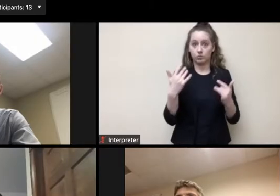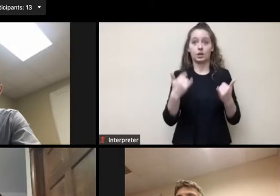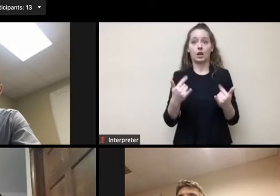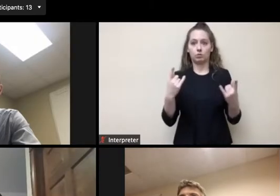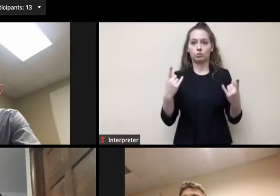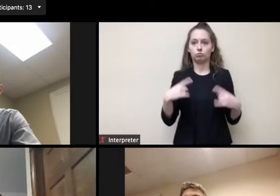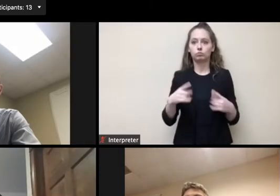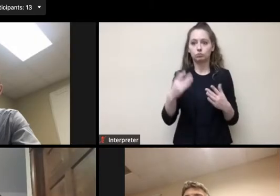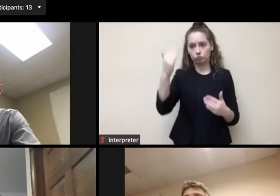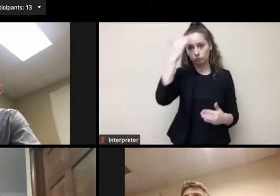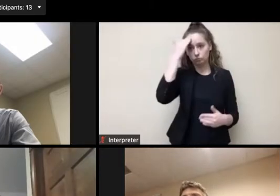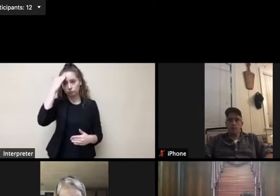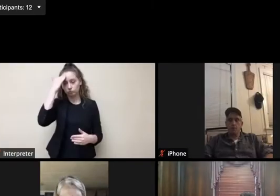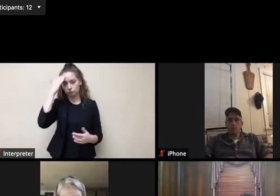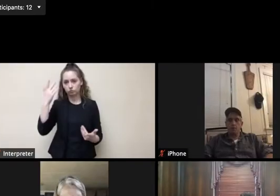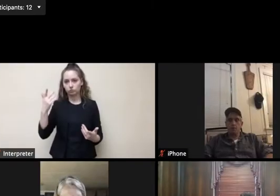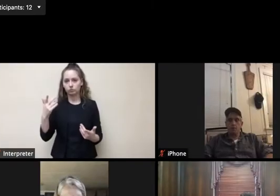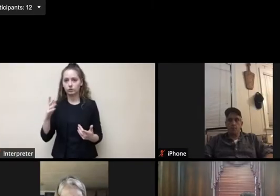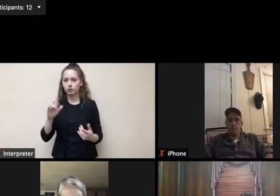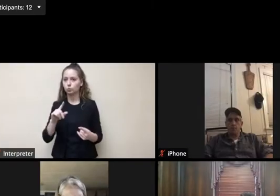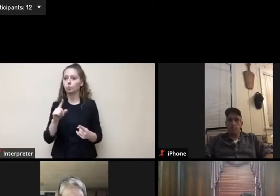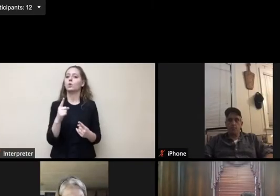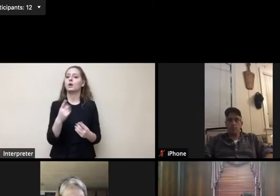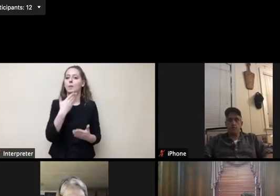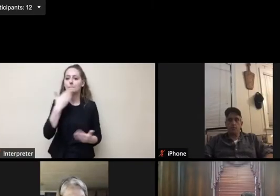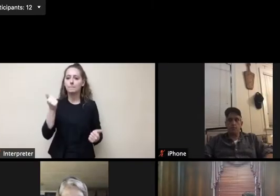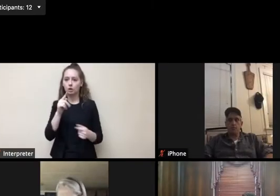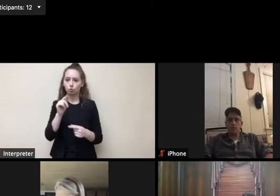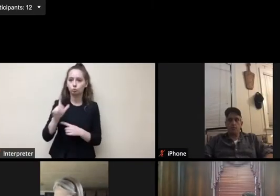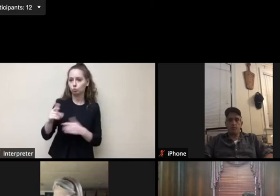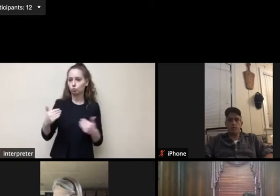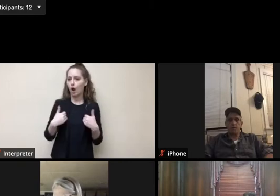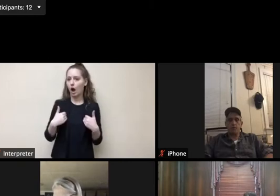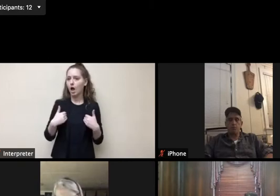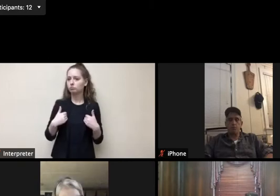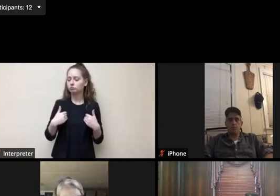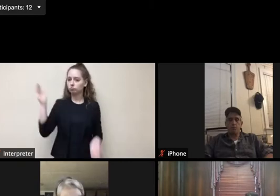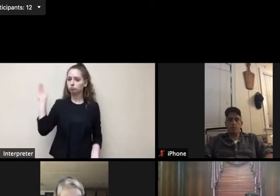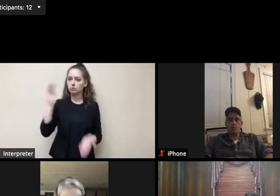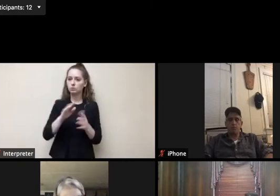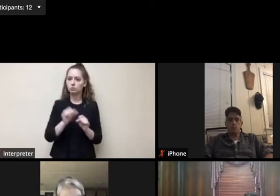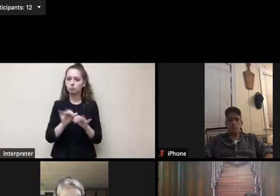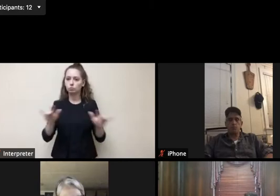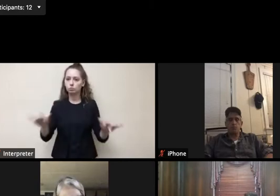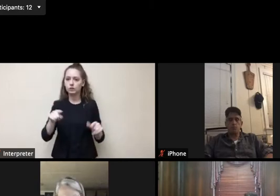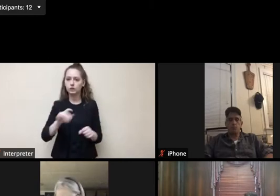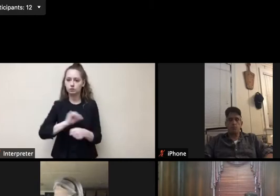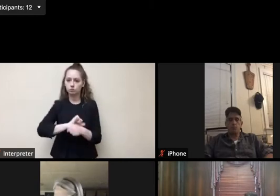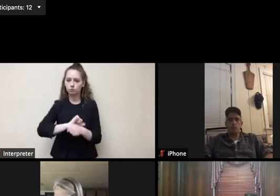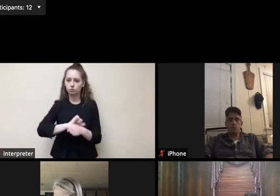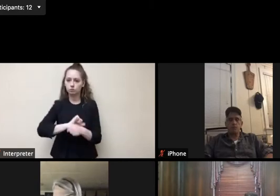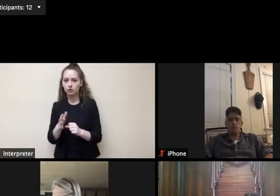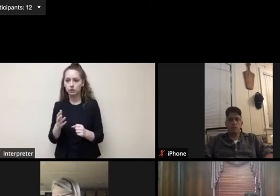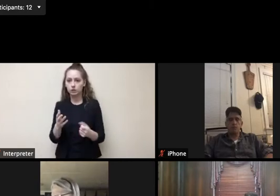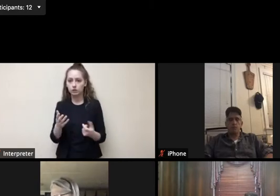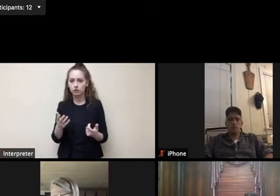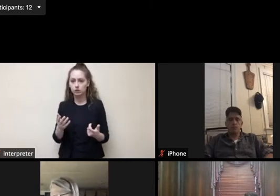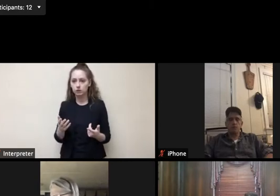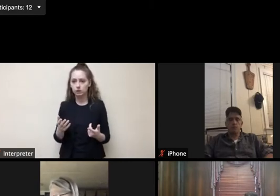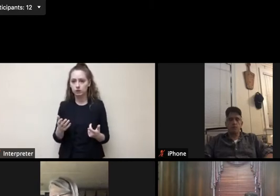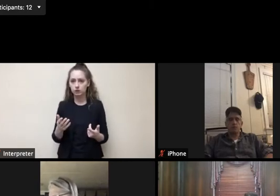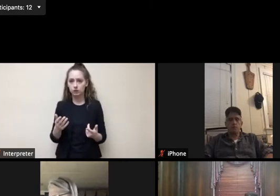we have to minimize the spread of this disease. If the virus can't get to you, you can't